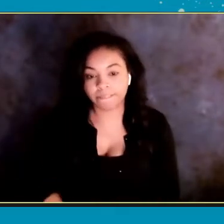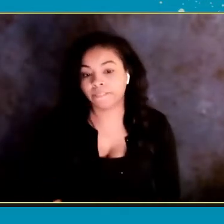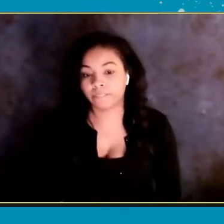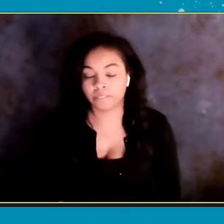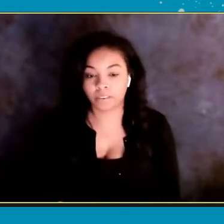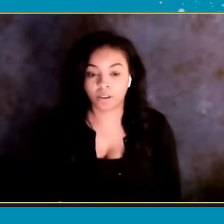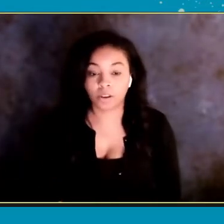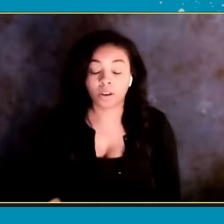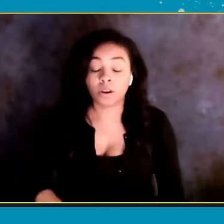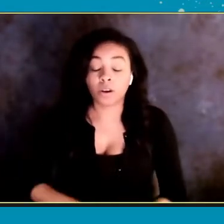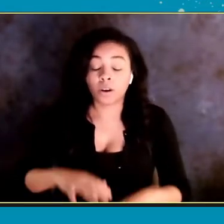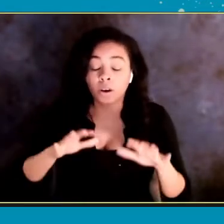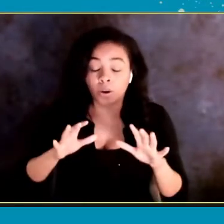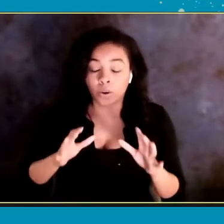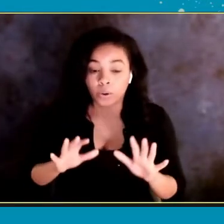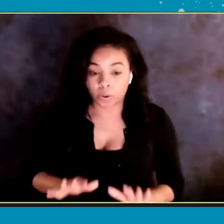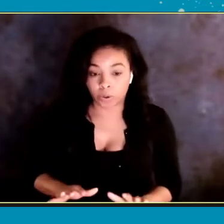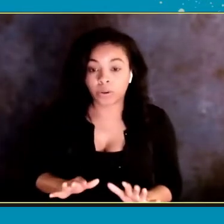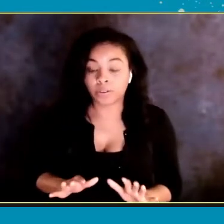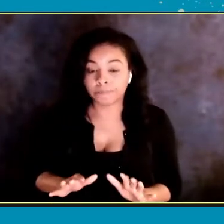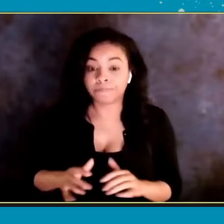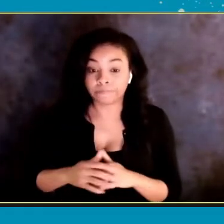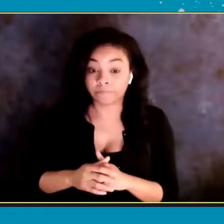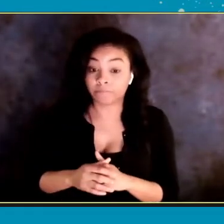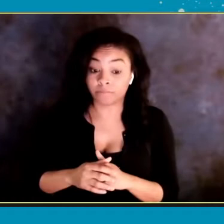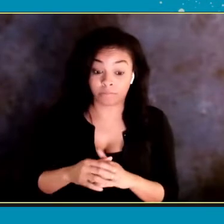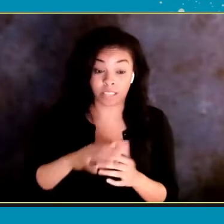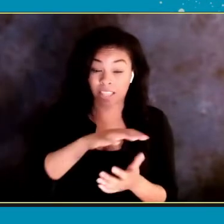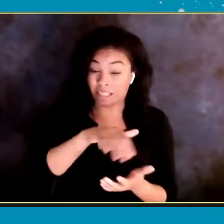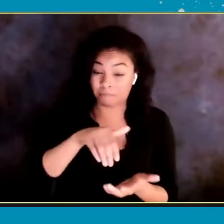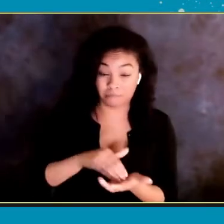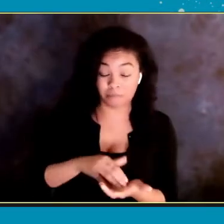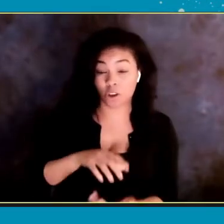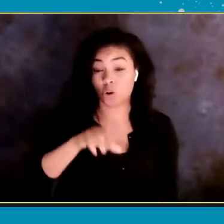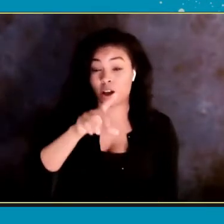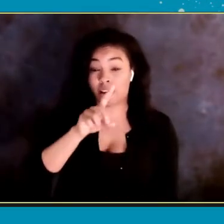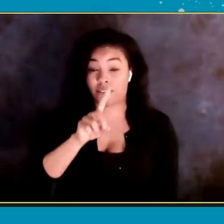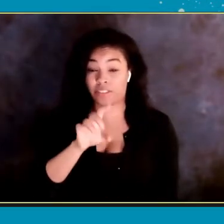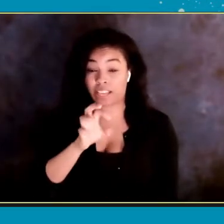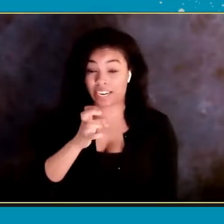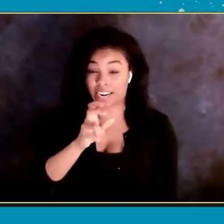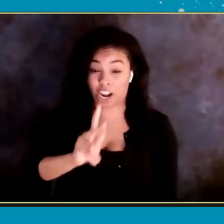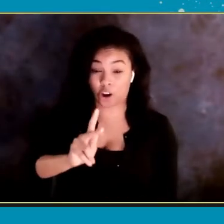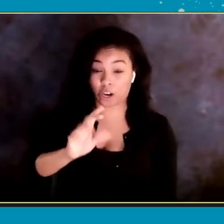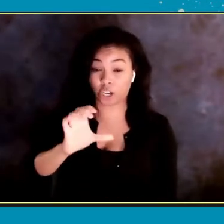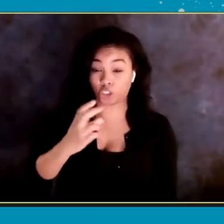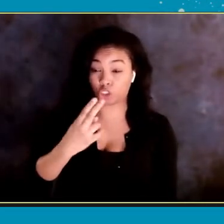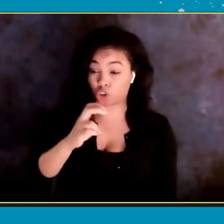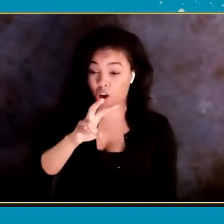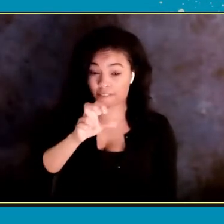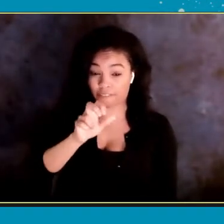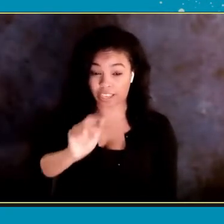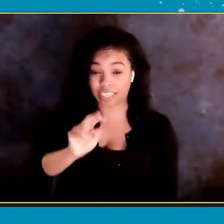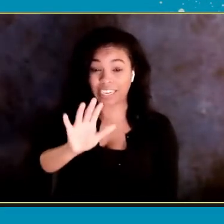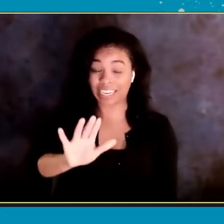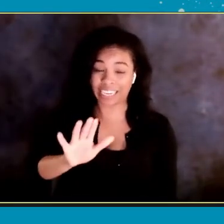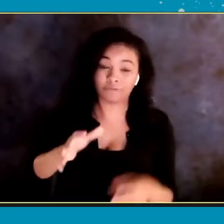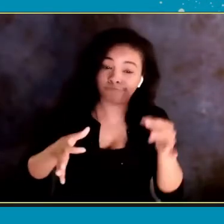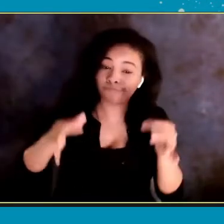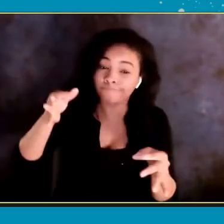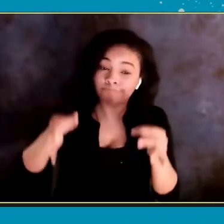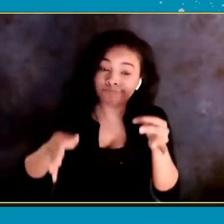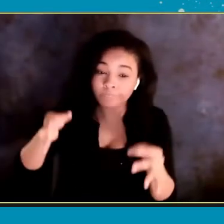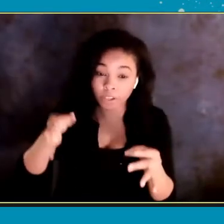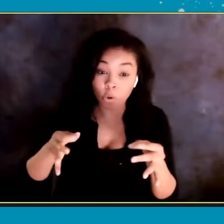Whew. In the middle of the Derek Chauvin trial, even as we're seeking justice for the murder of George